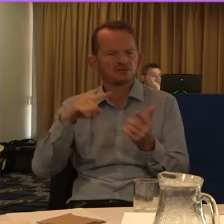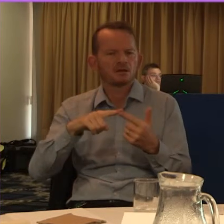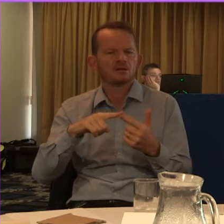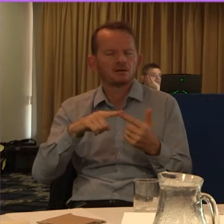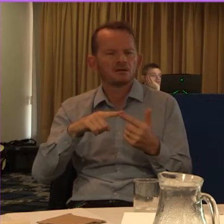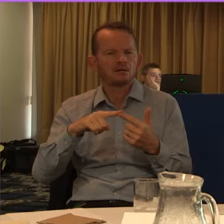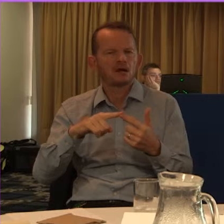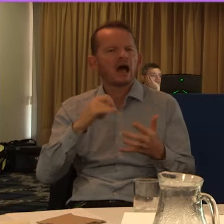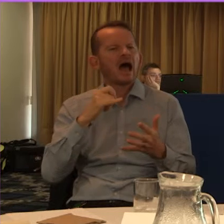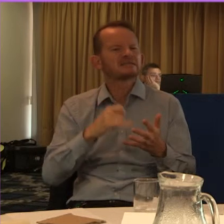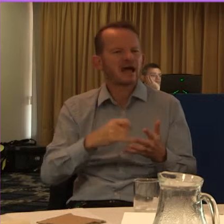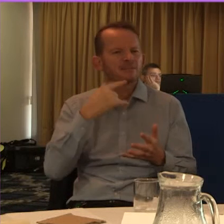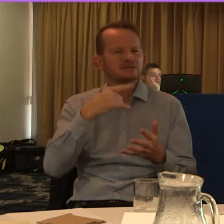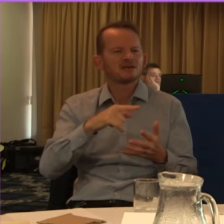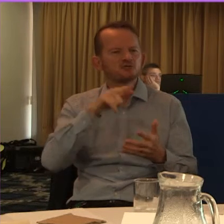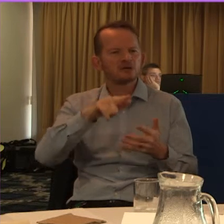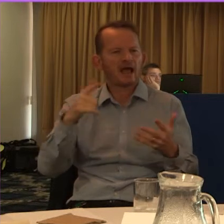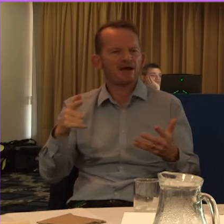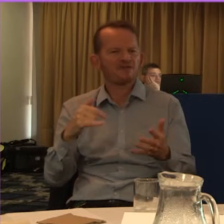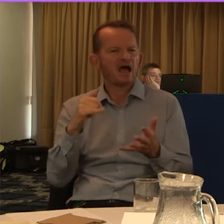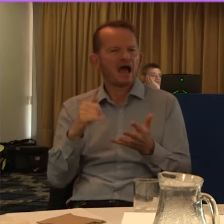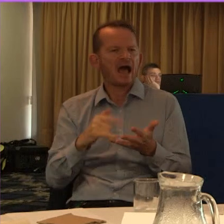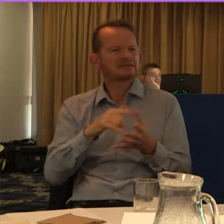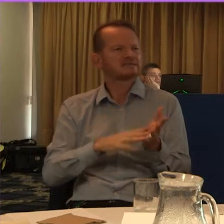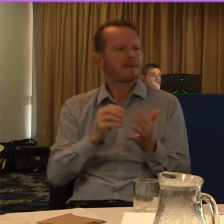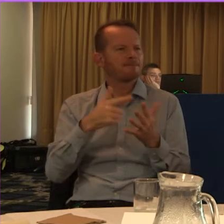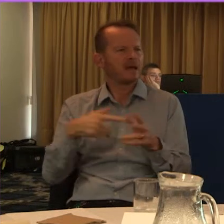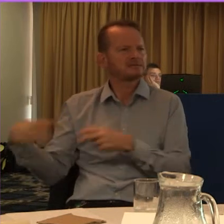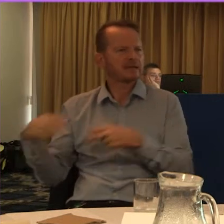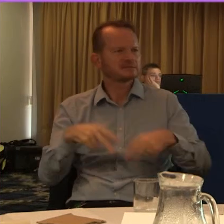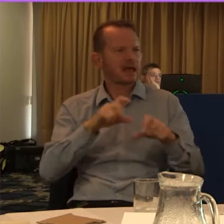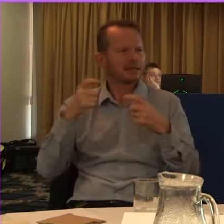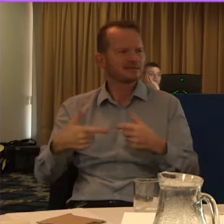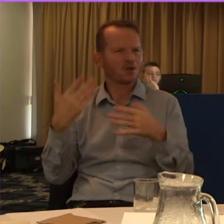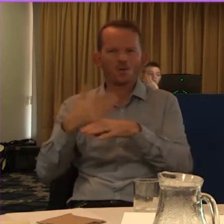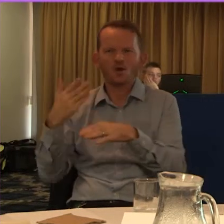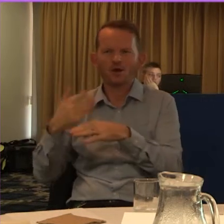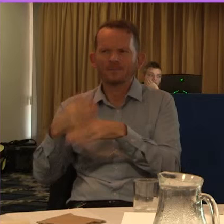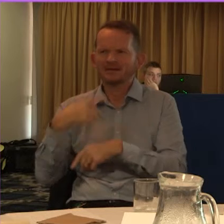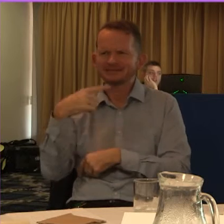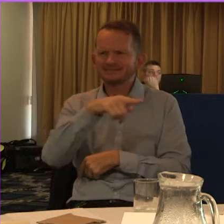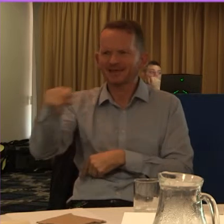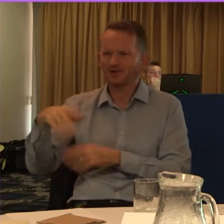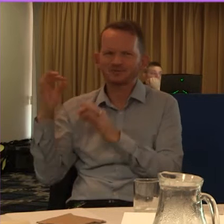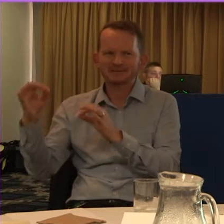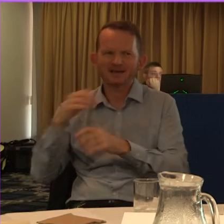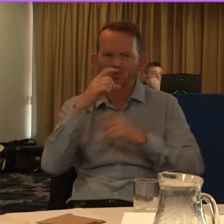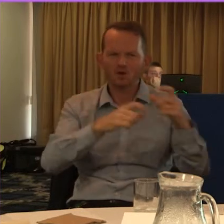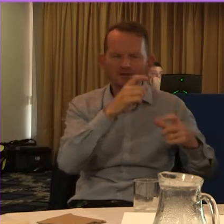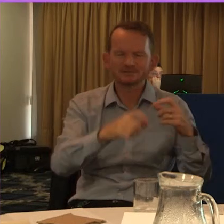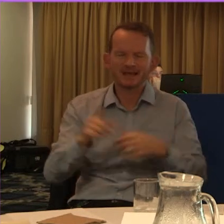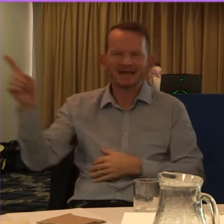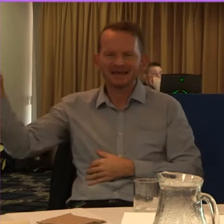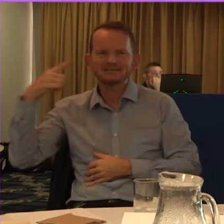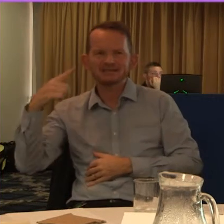It was widely reported that Simon says we should have Zumba classes in the workplace, but I don't think he actually said those precise words. What